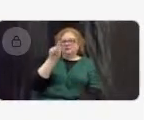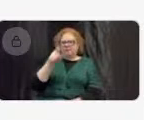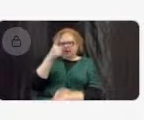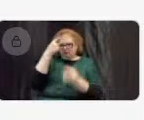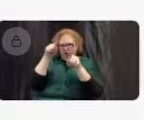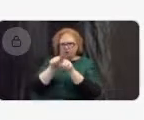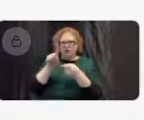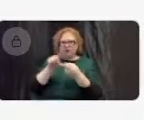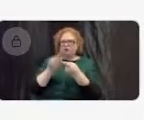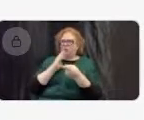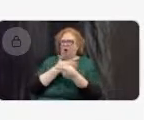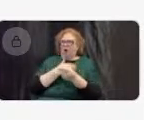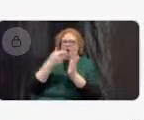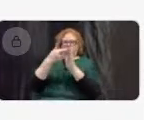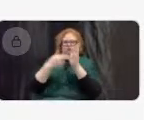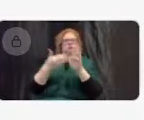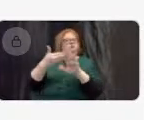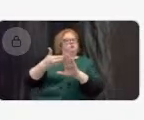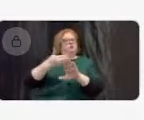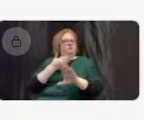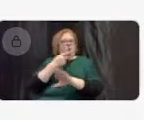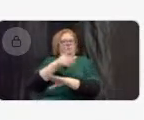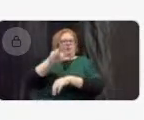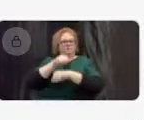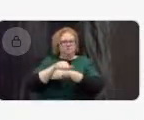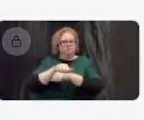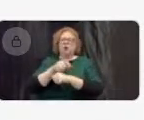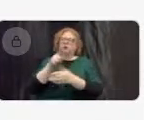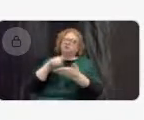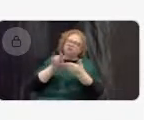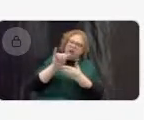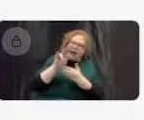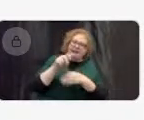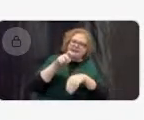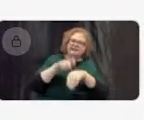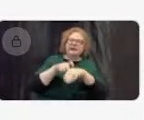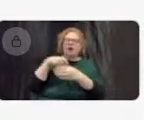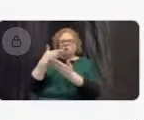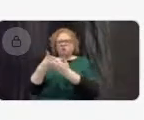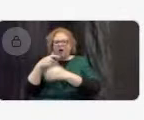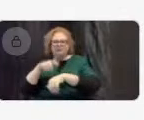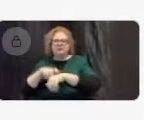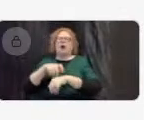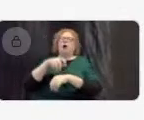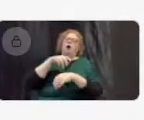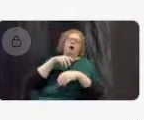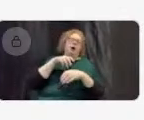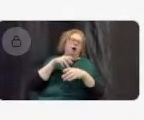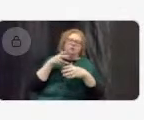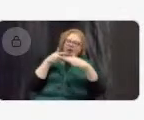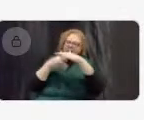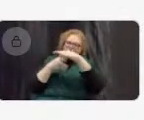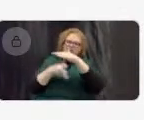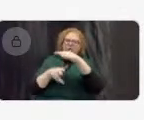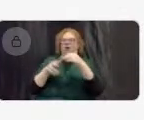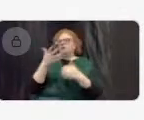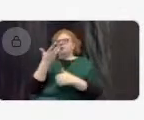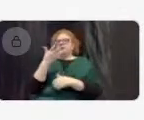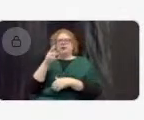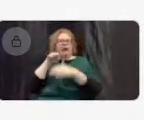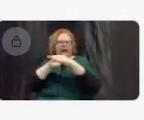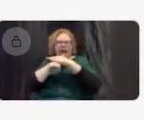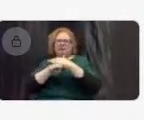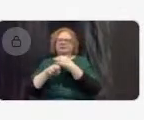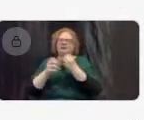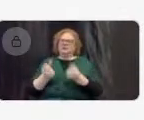includes noise levels, quiet hours, check-in times, access to the property, driveway, and slowly accessing the alleyway, the number of